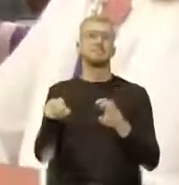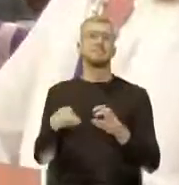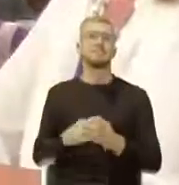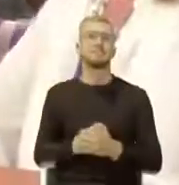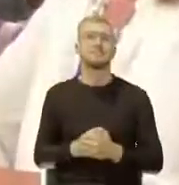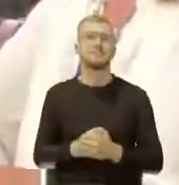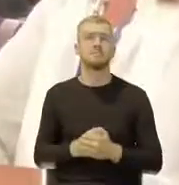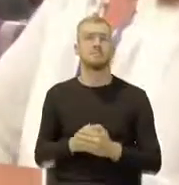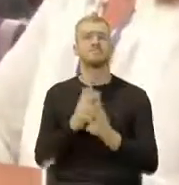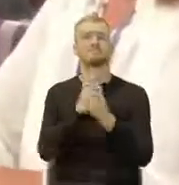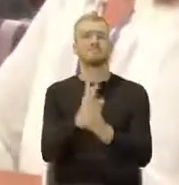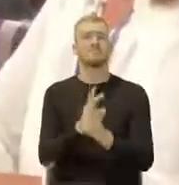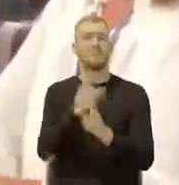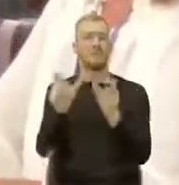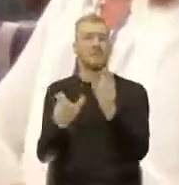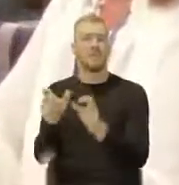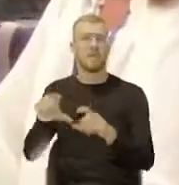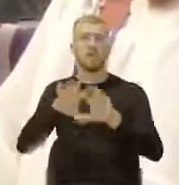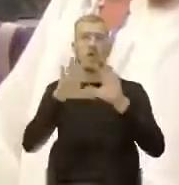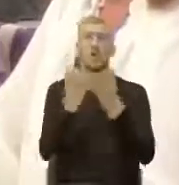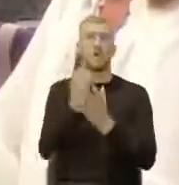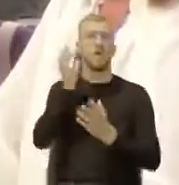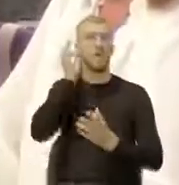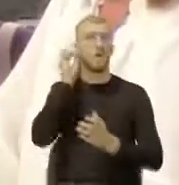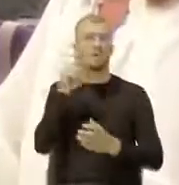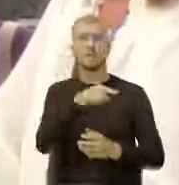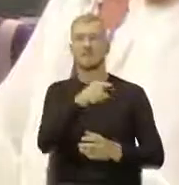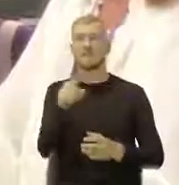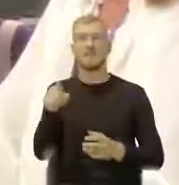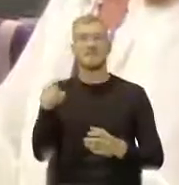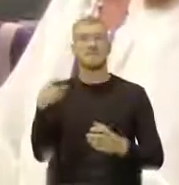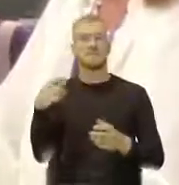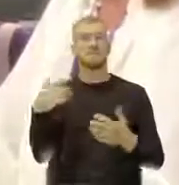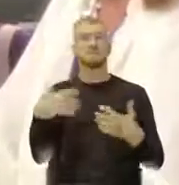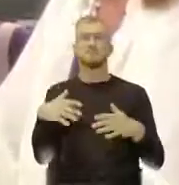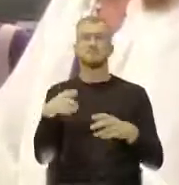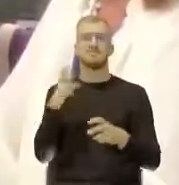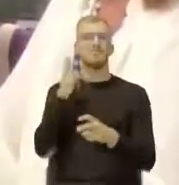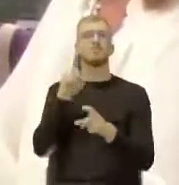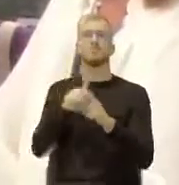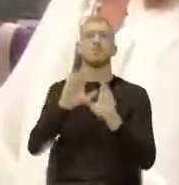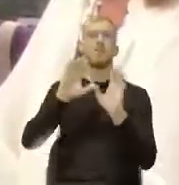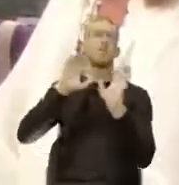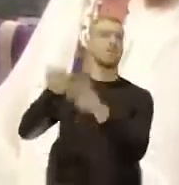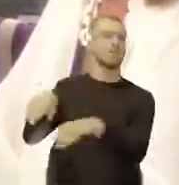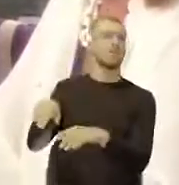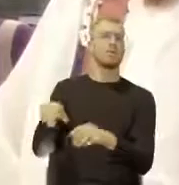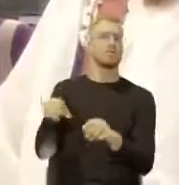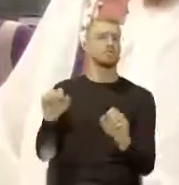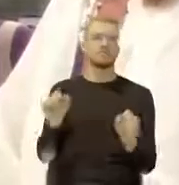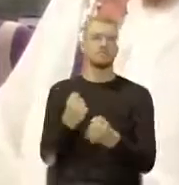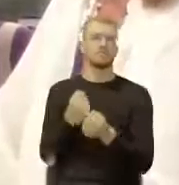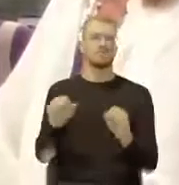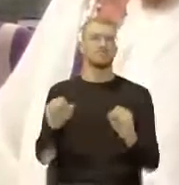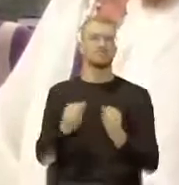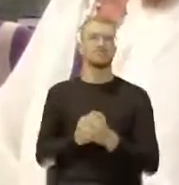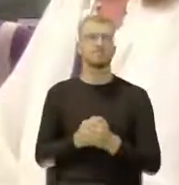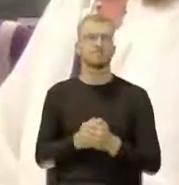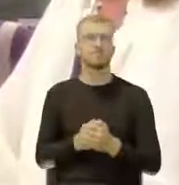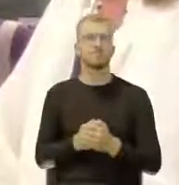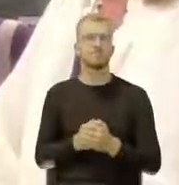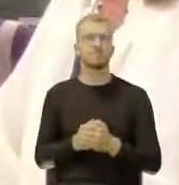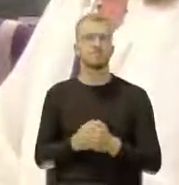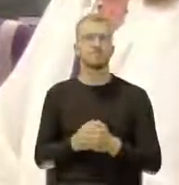So a care service should care for those that they care for children, for